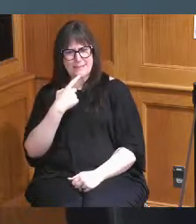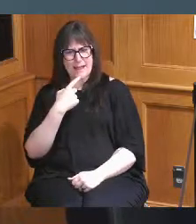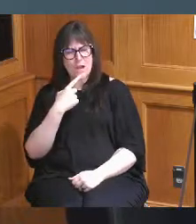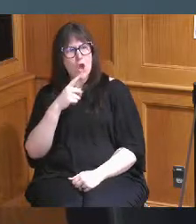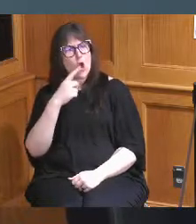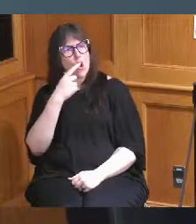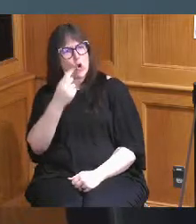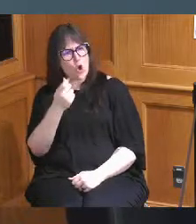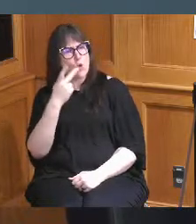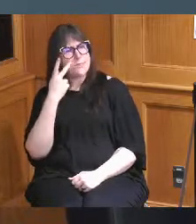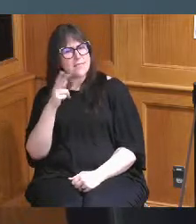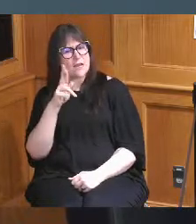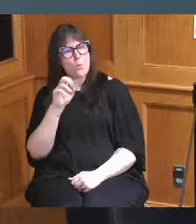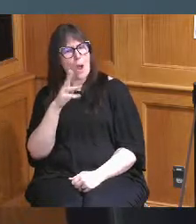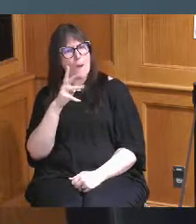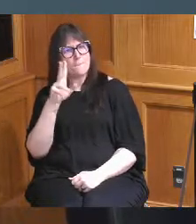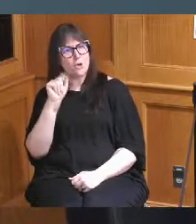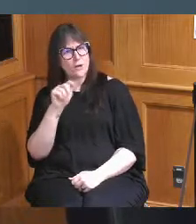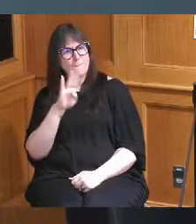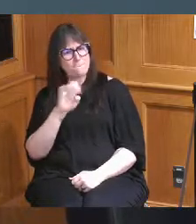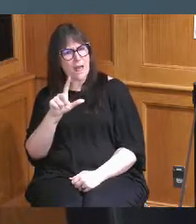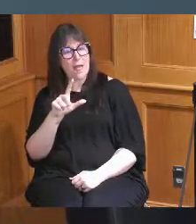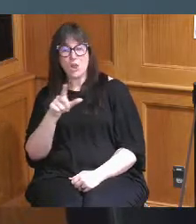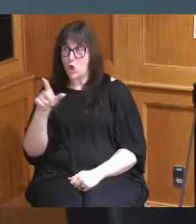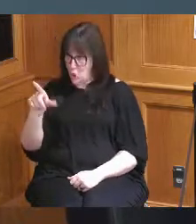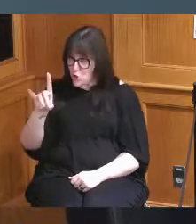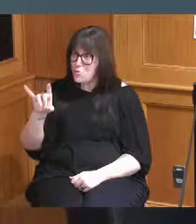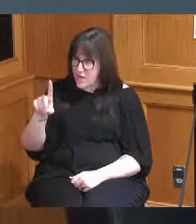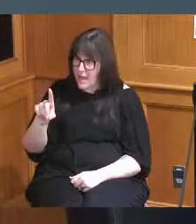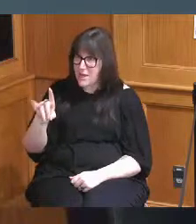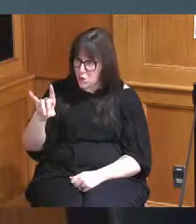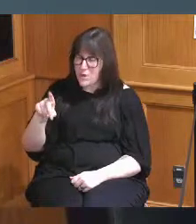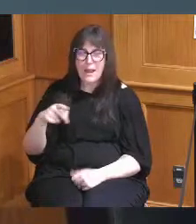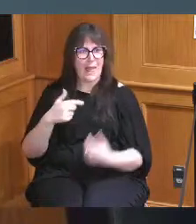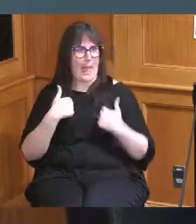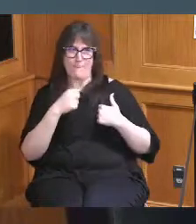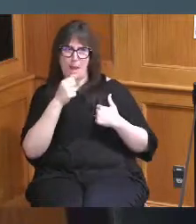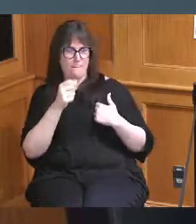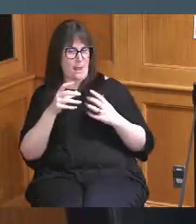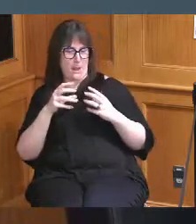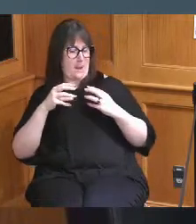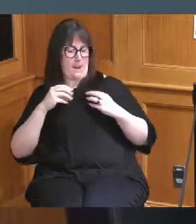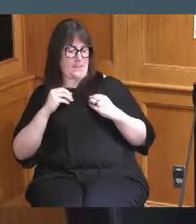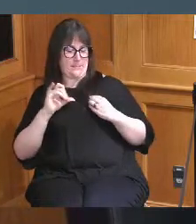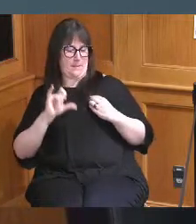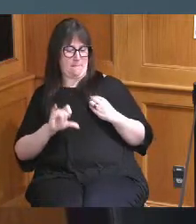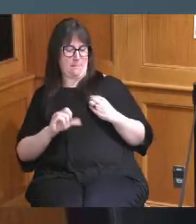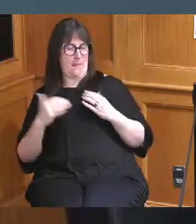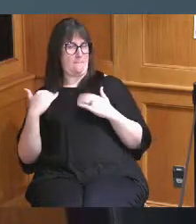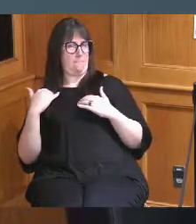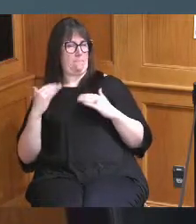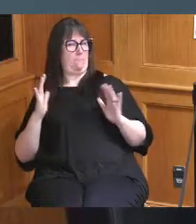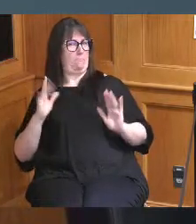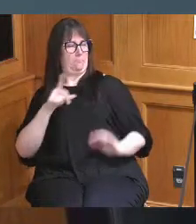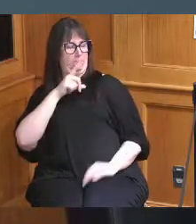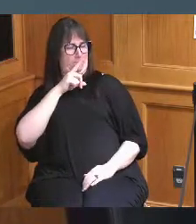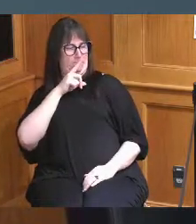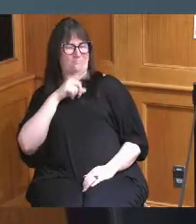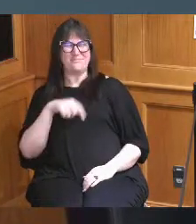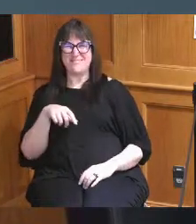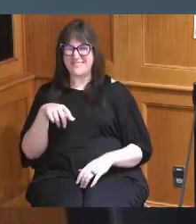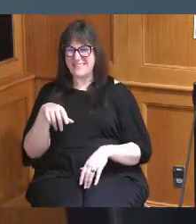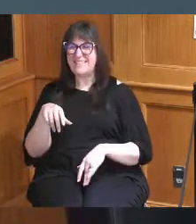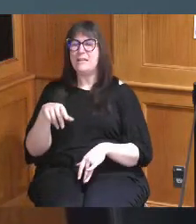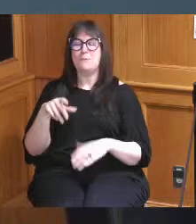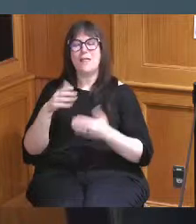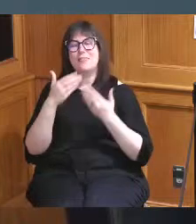But I'm not going to take credit for it. I said, don't you know he has a bold list? So, but thank you for all that you do, and